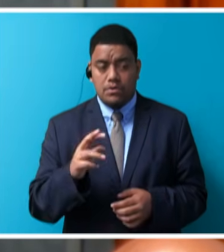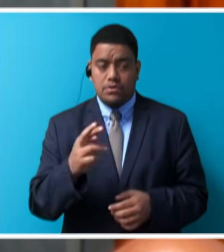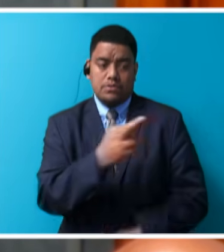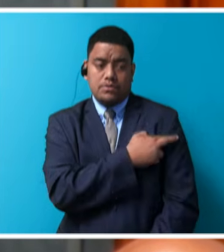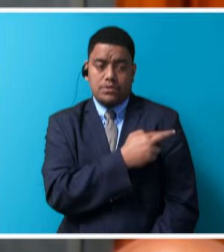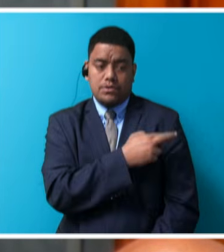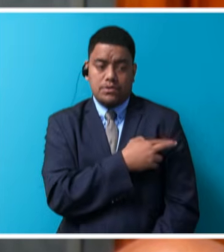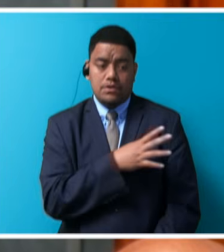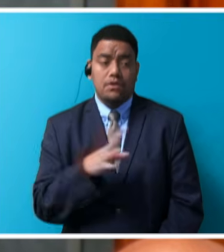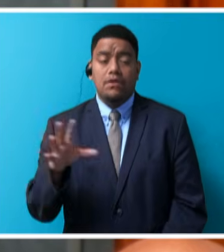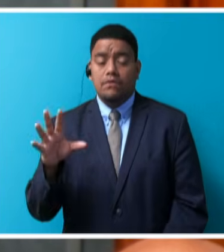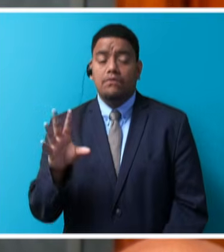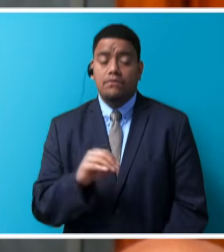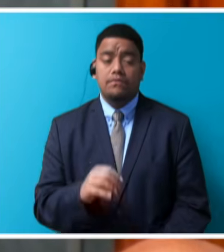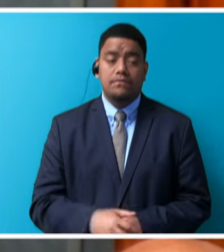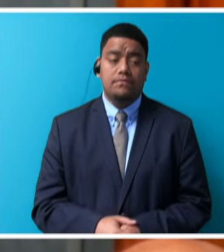of the